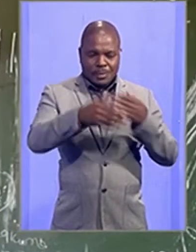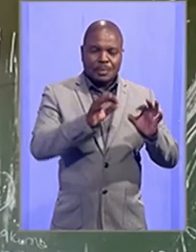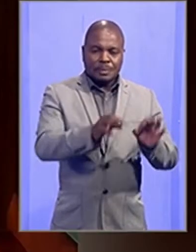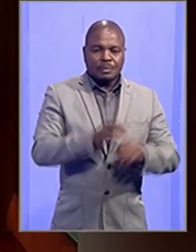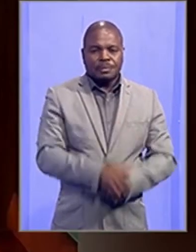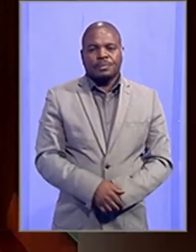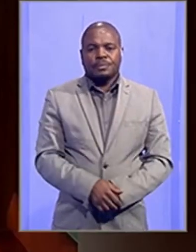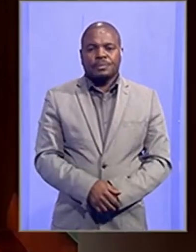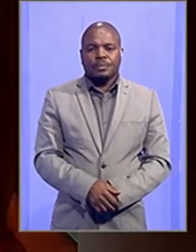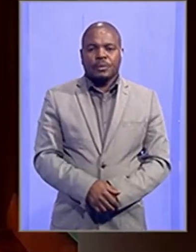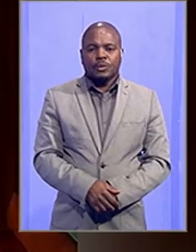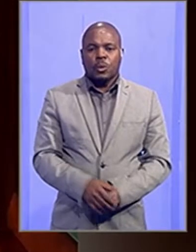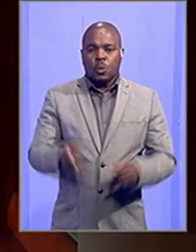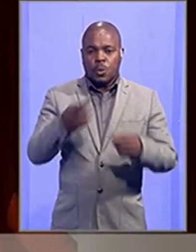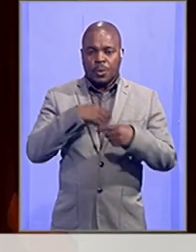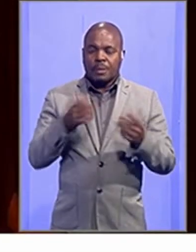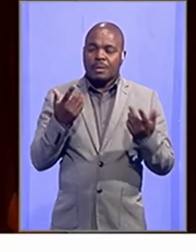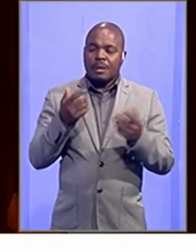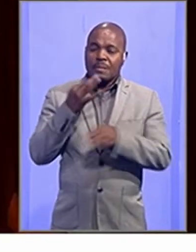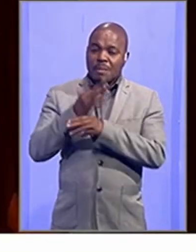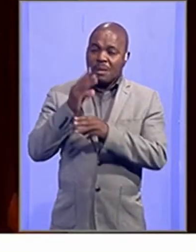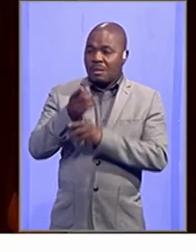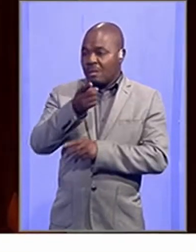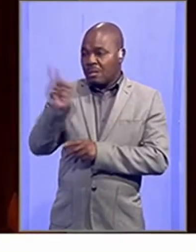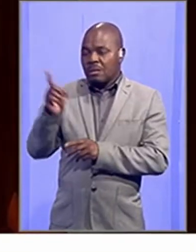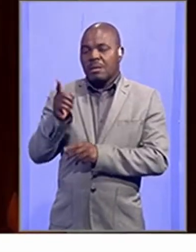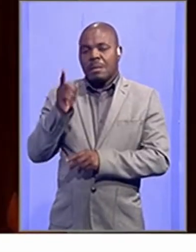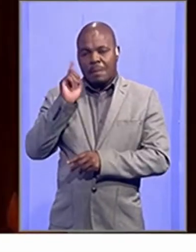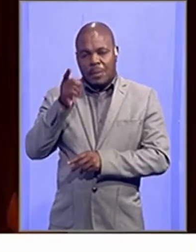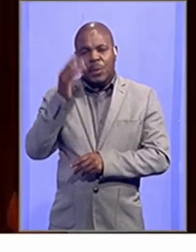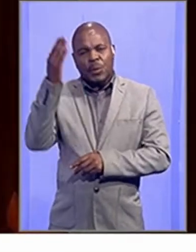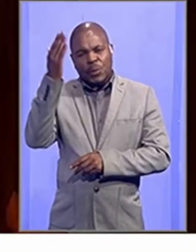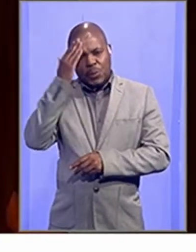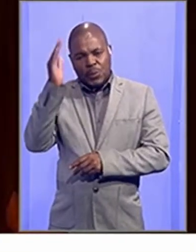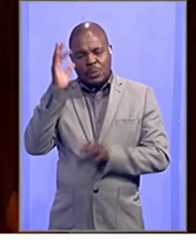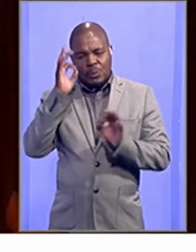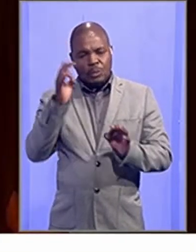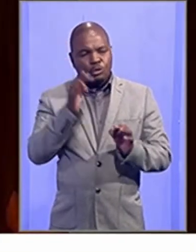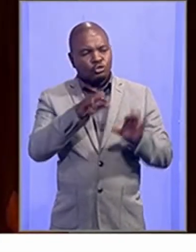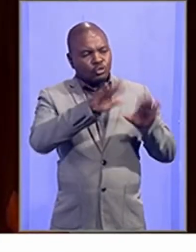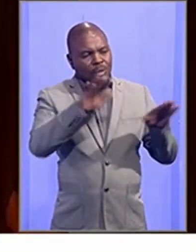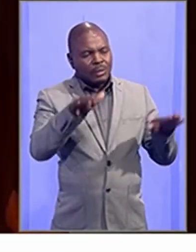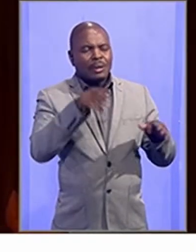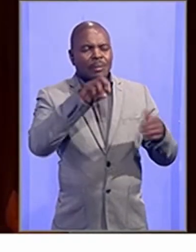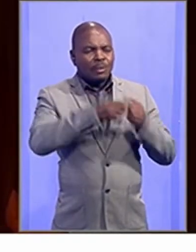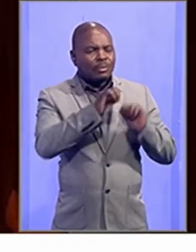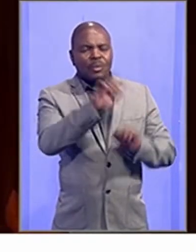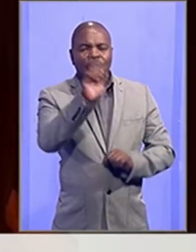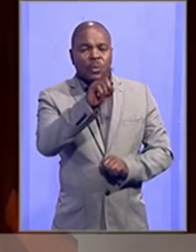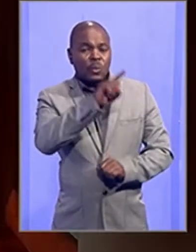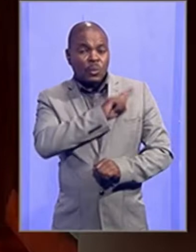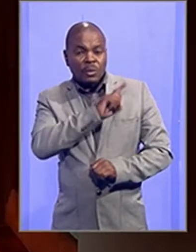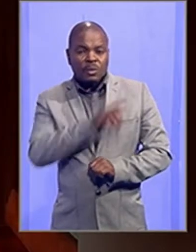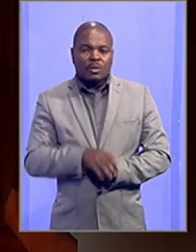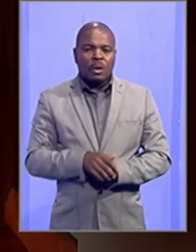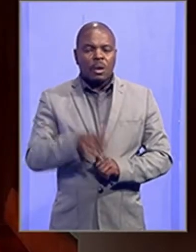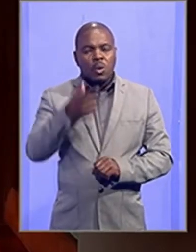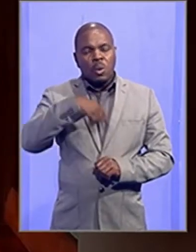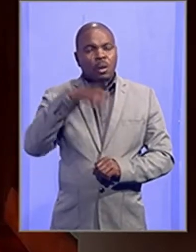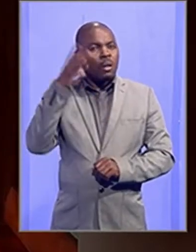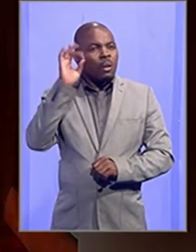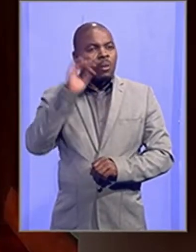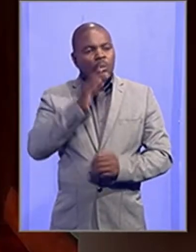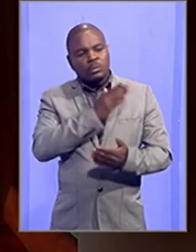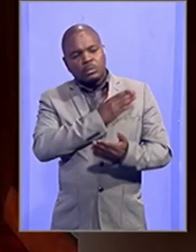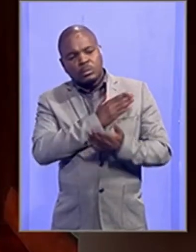equally calling on parents to be on the know of what their children are up to. More so because we are told that